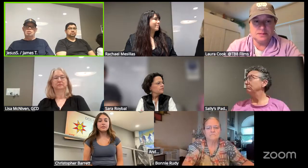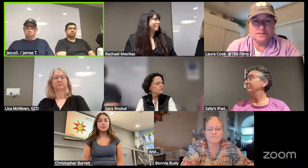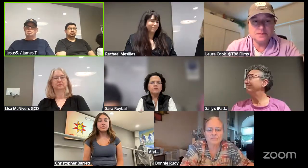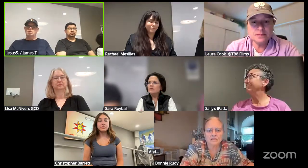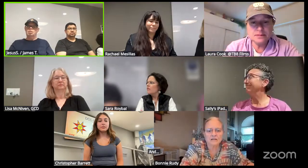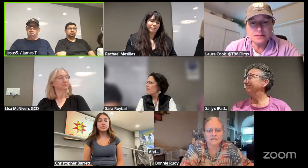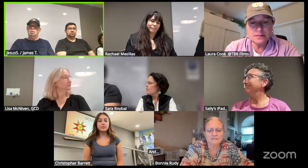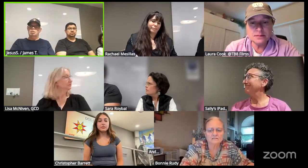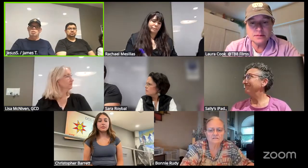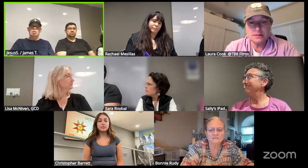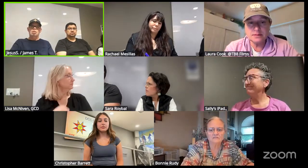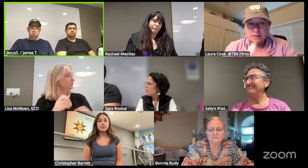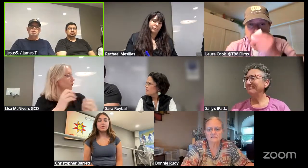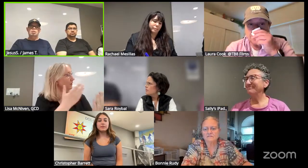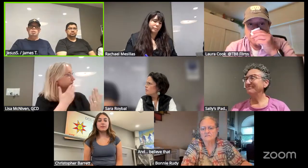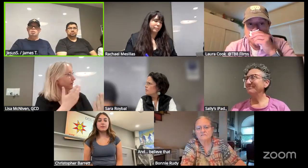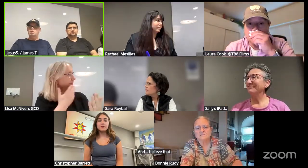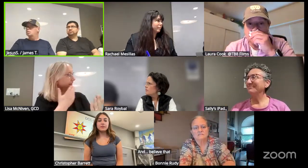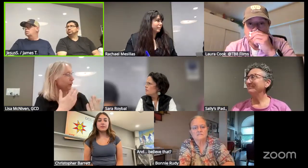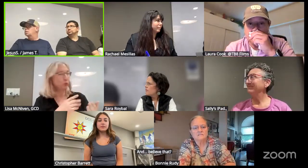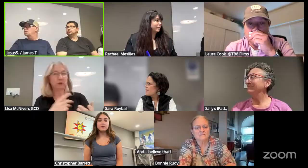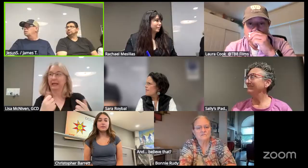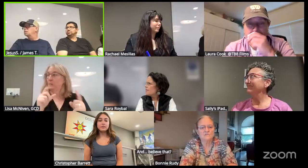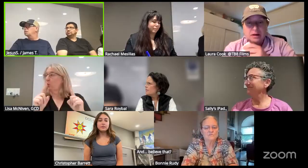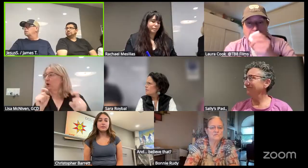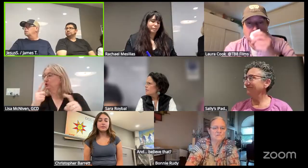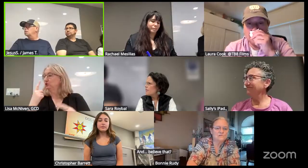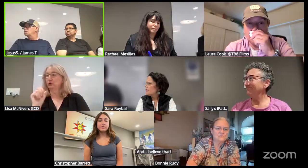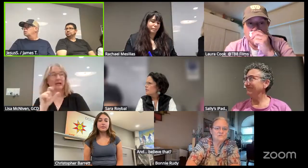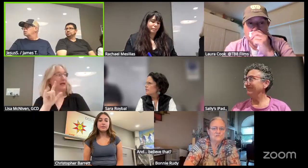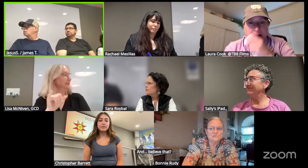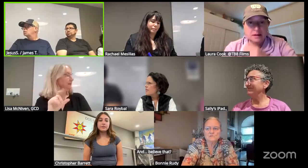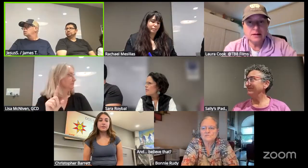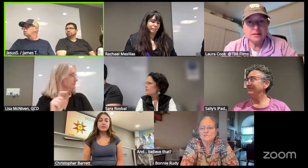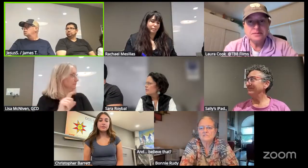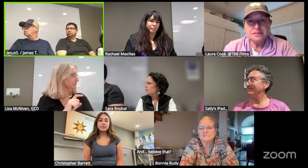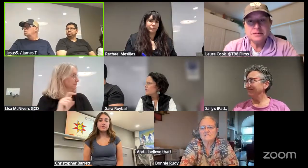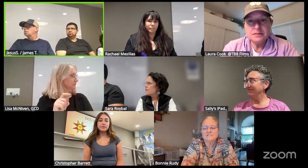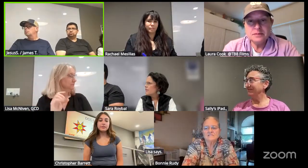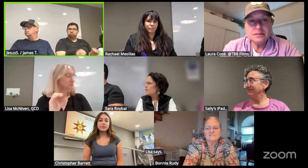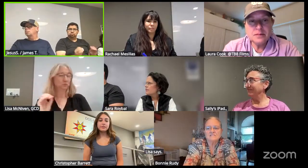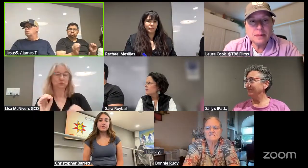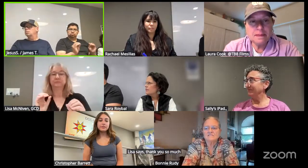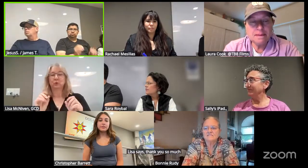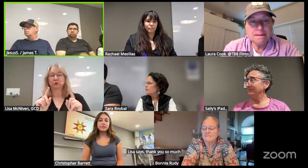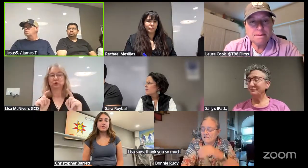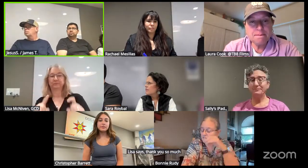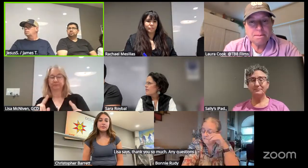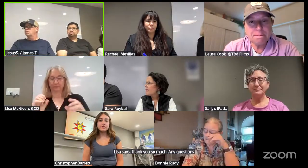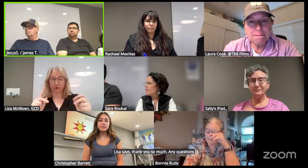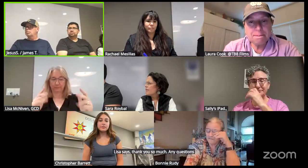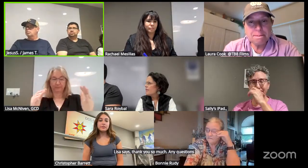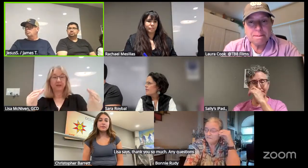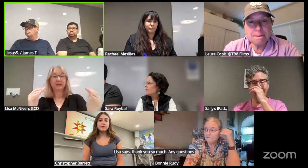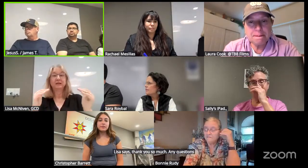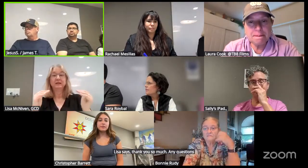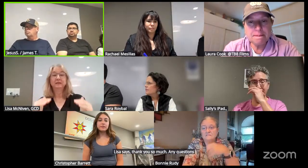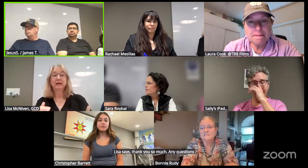I believe that's it. Lisa says, thank you so much. Any questions for Sally?